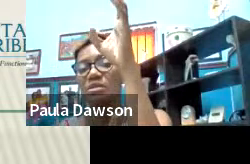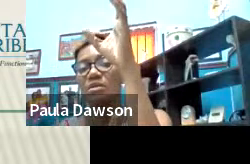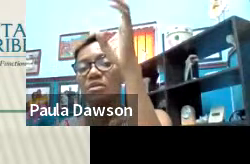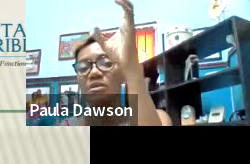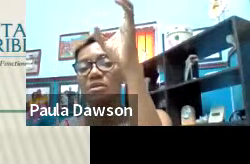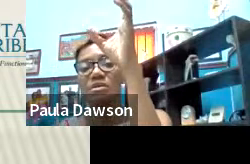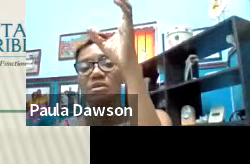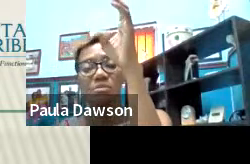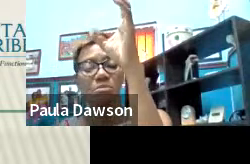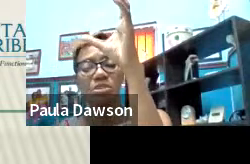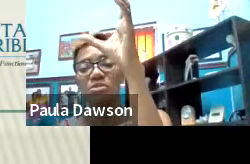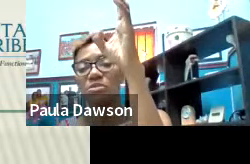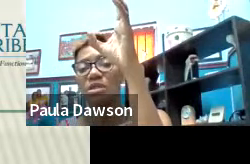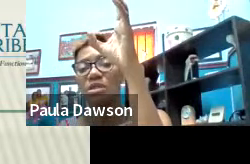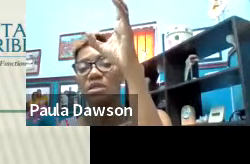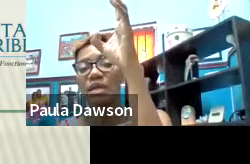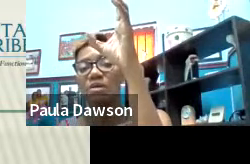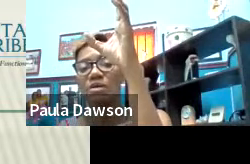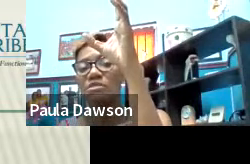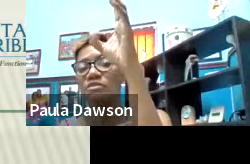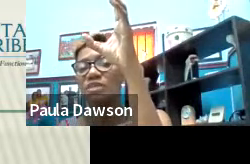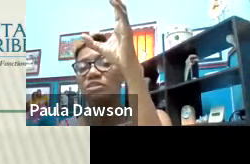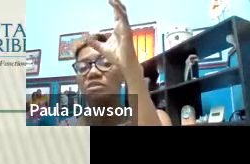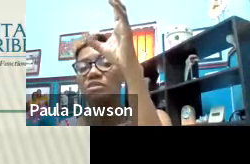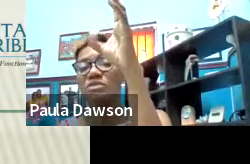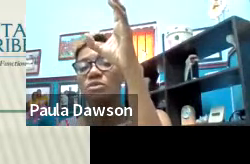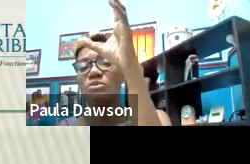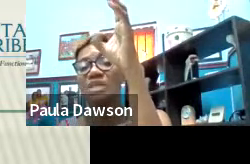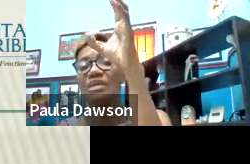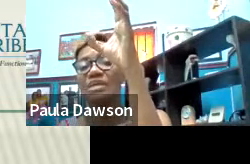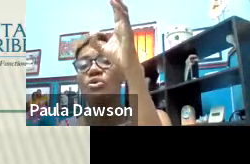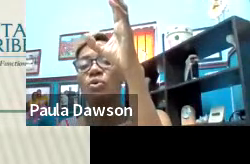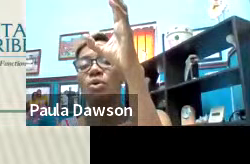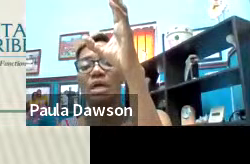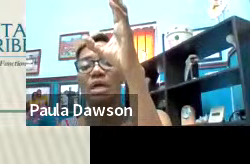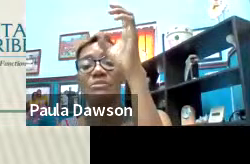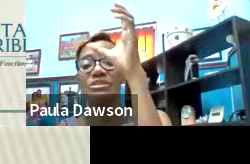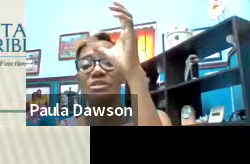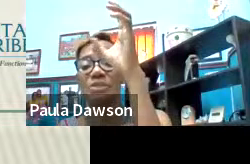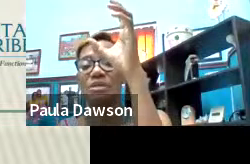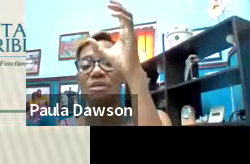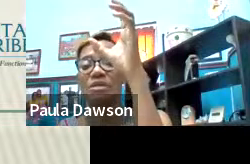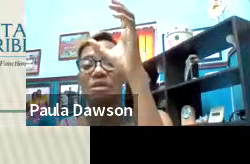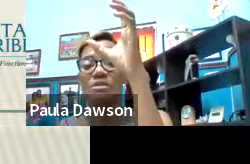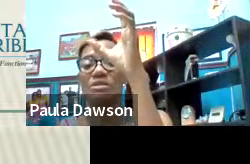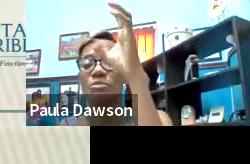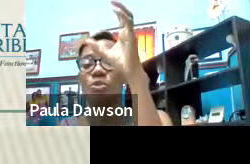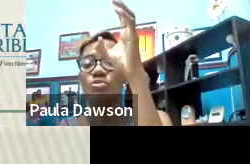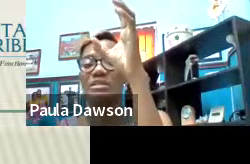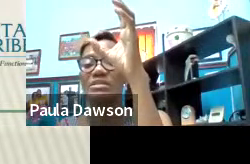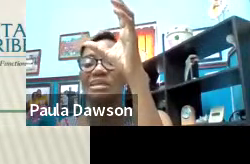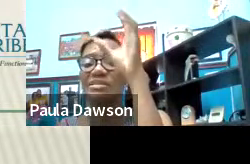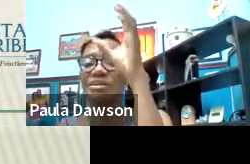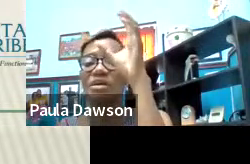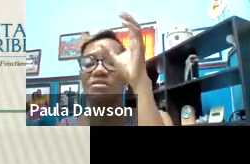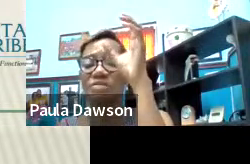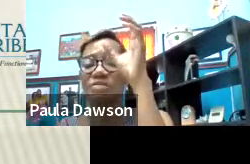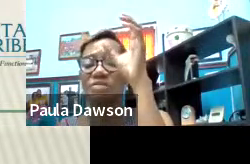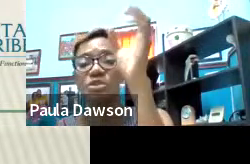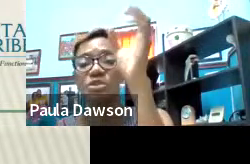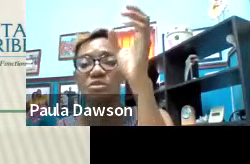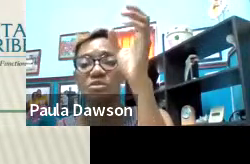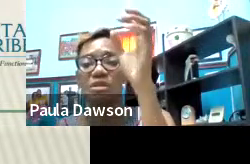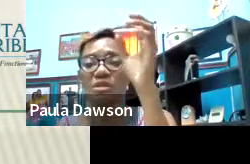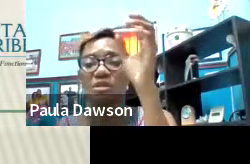stimulate the muscle that causes flexion of the thumb, so I can know I'm stopping the movement in the